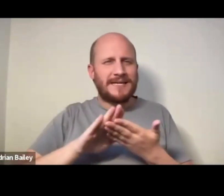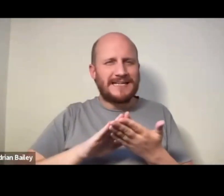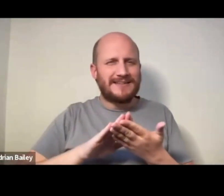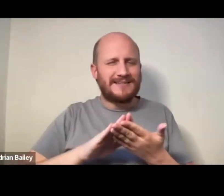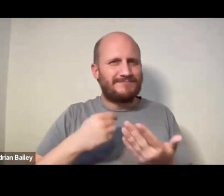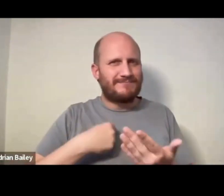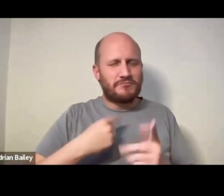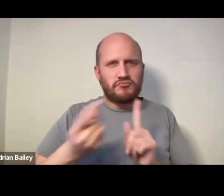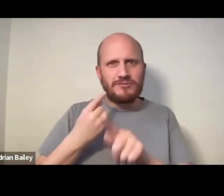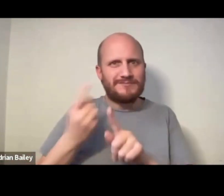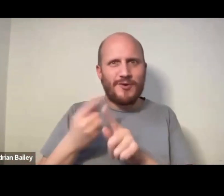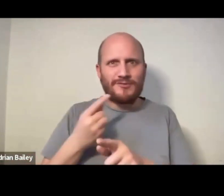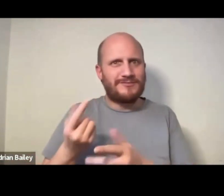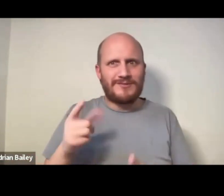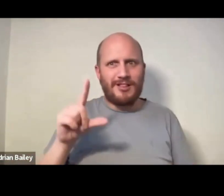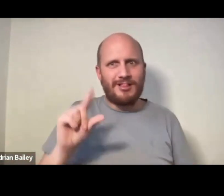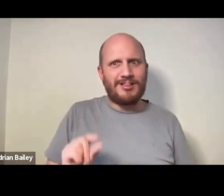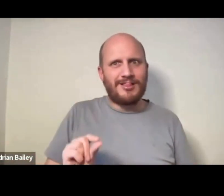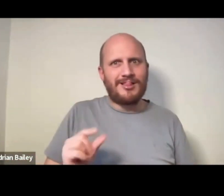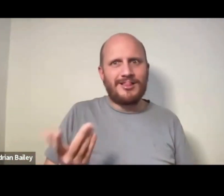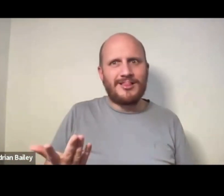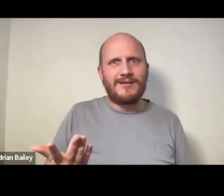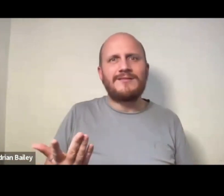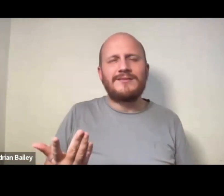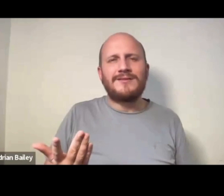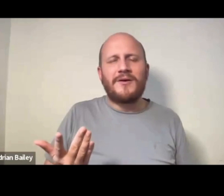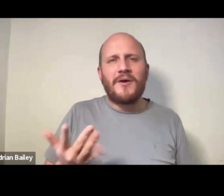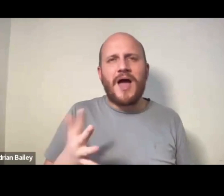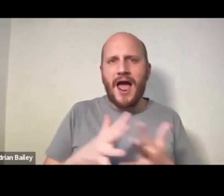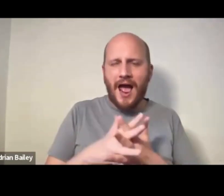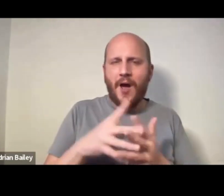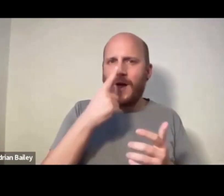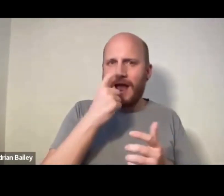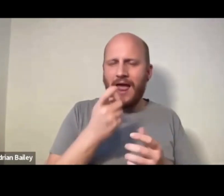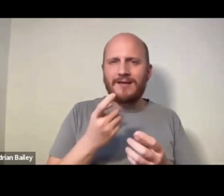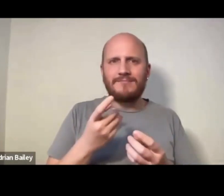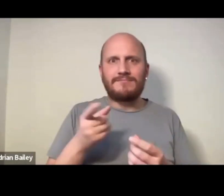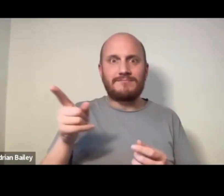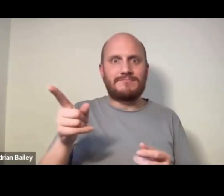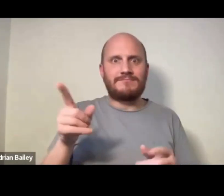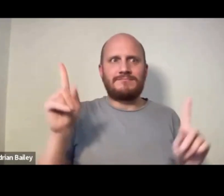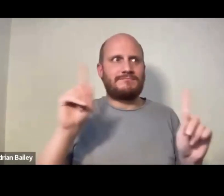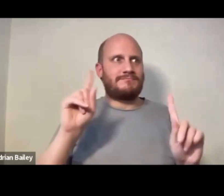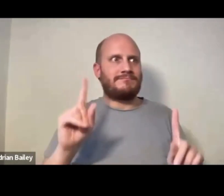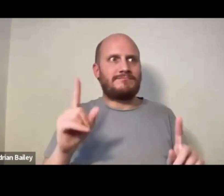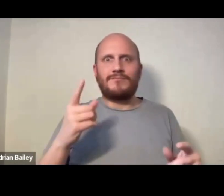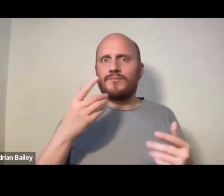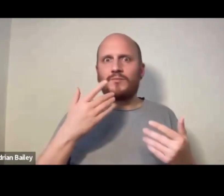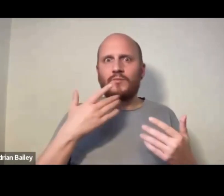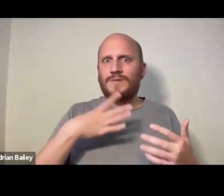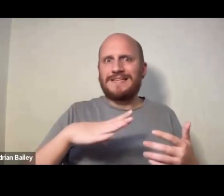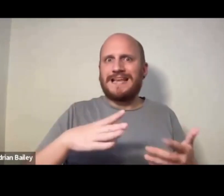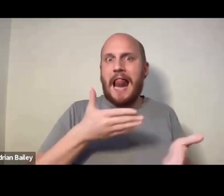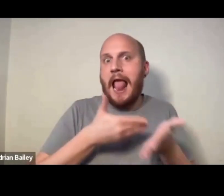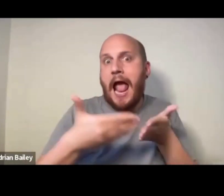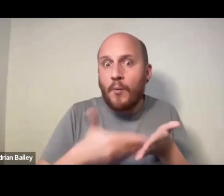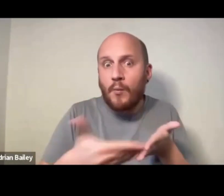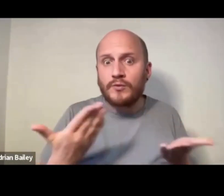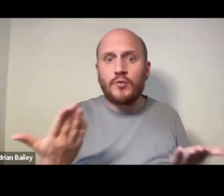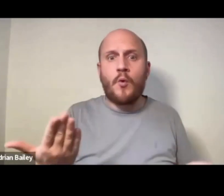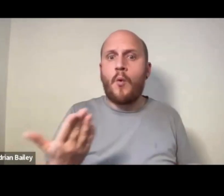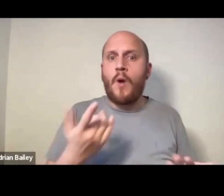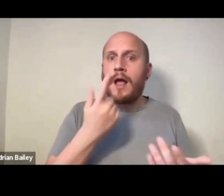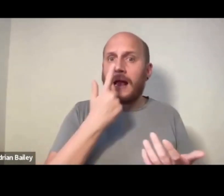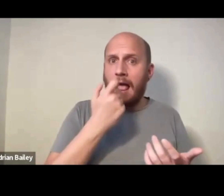rate. So it's sometimes also, I kind of wonder, like, how can we make that easy for people without really needing to use language, or